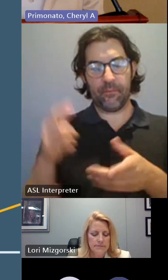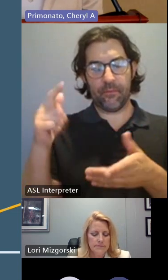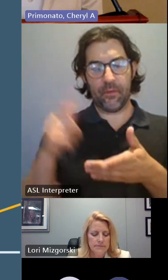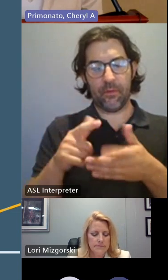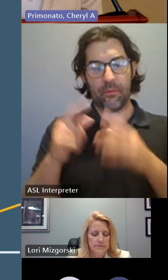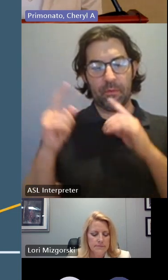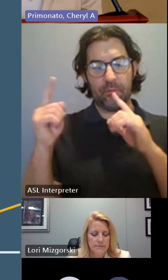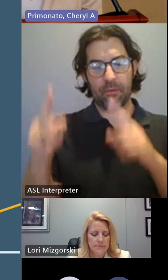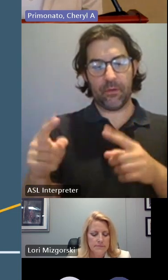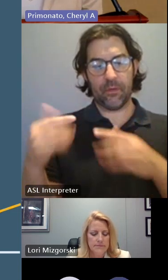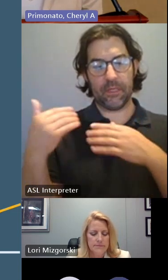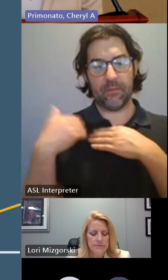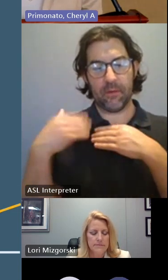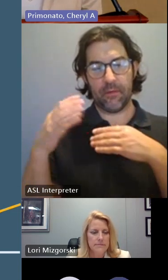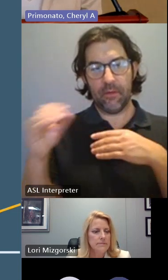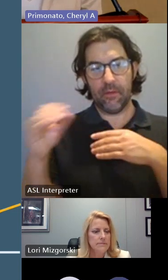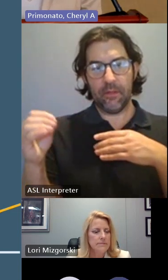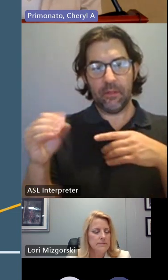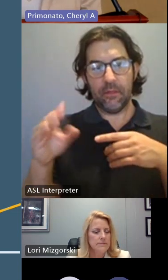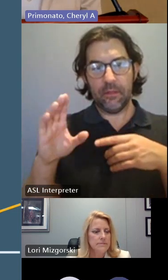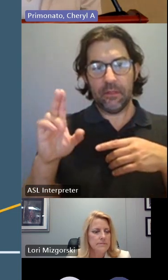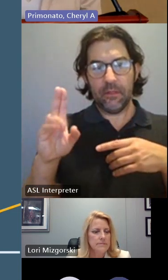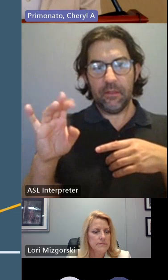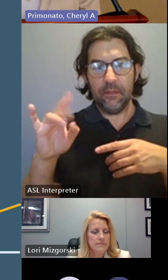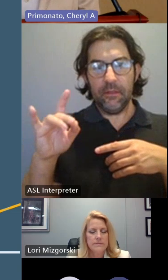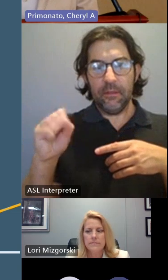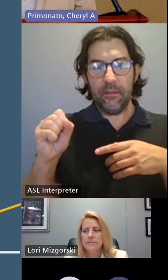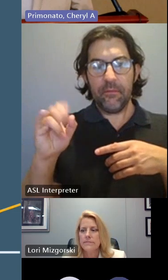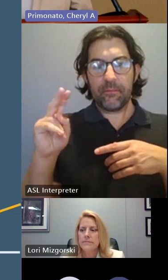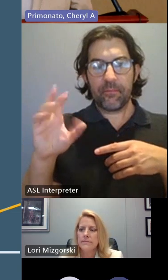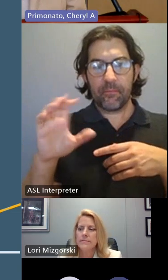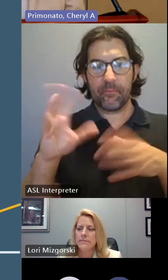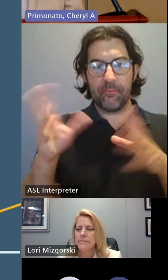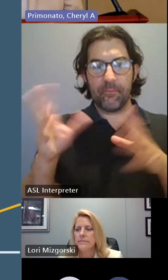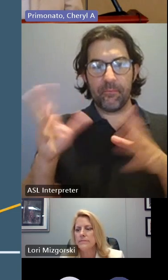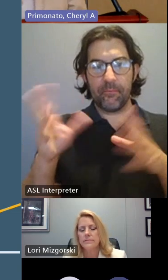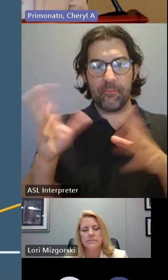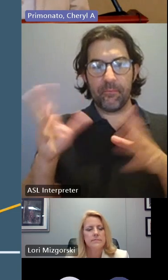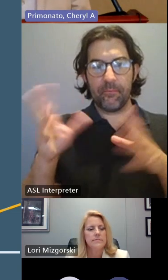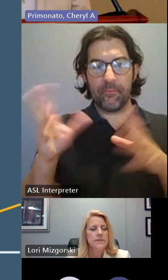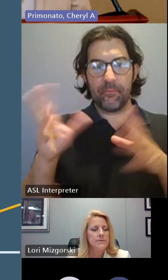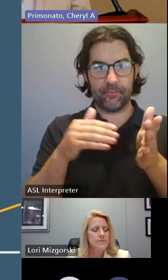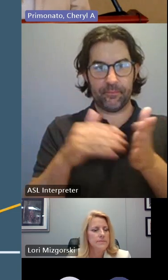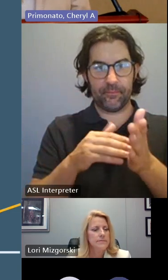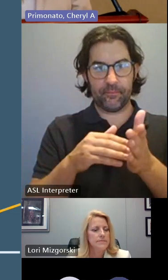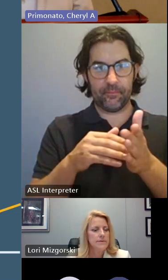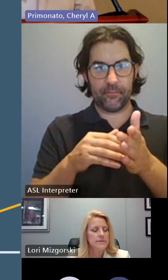and responsible bidder, Cummins Inc., in the estimated amount of